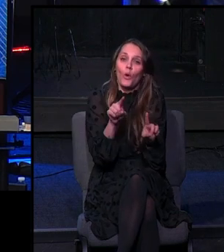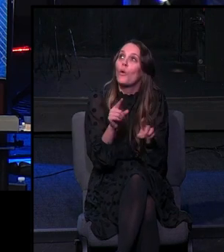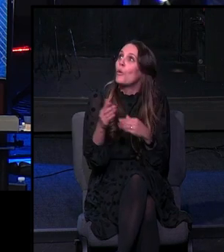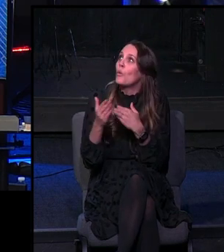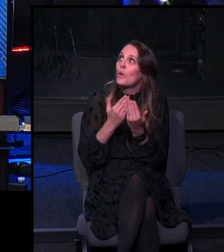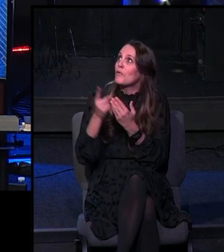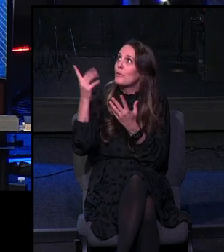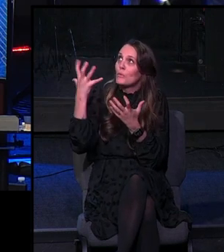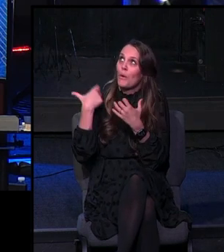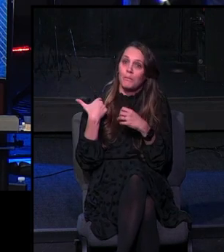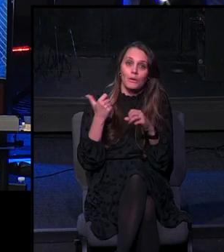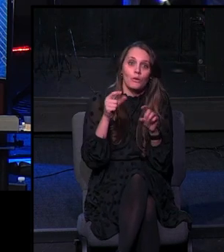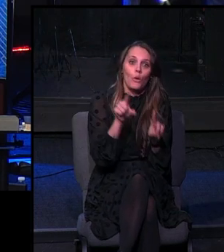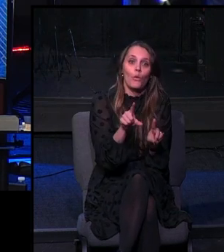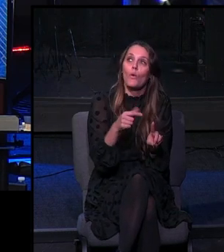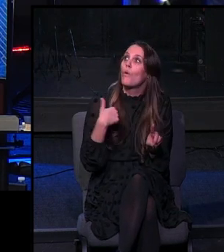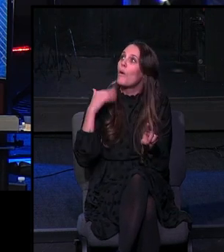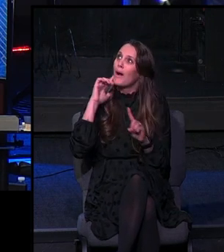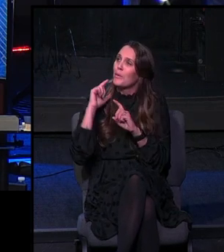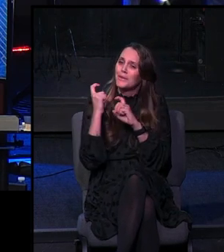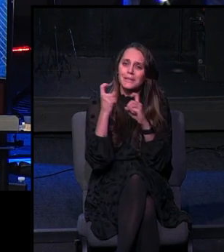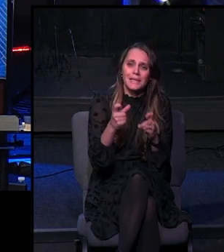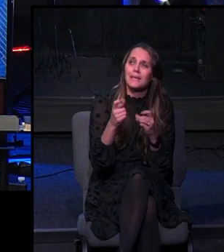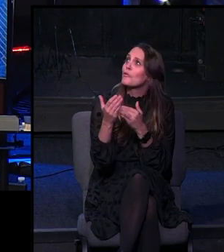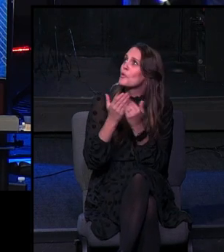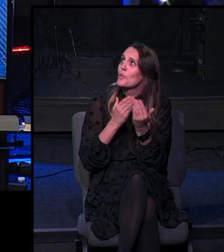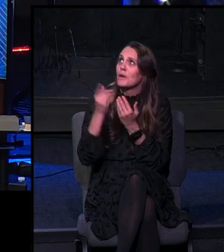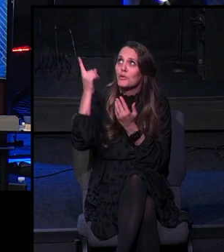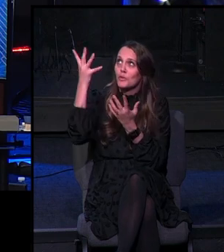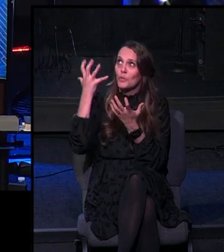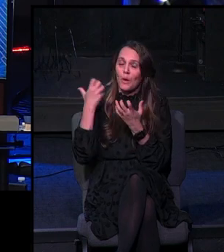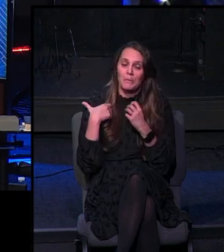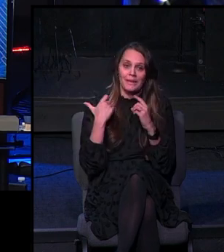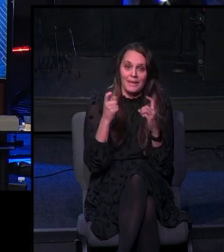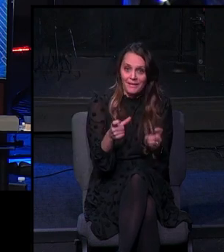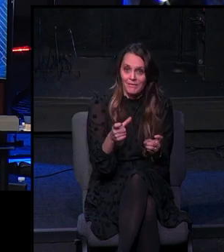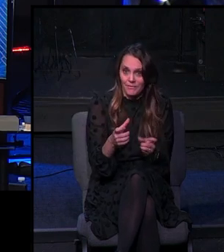to go, and I'll give whatever it is you want me to give.